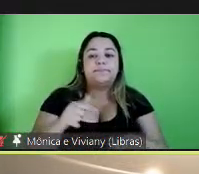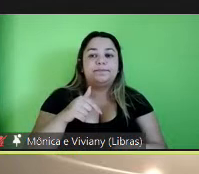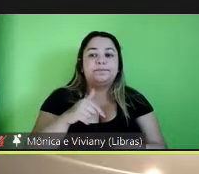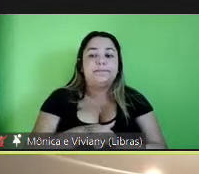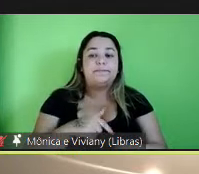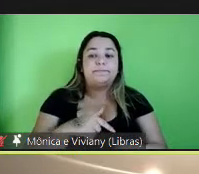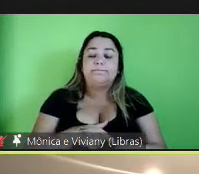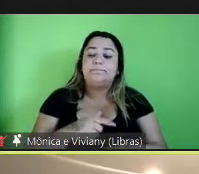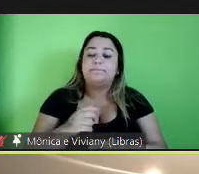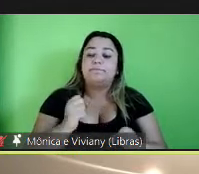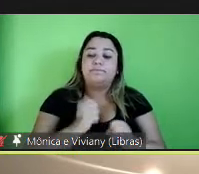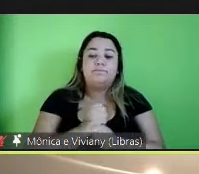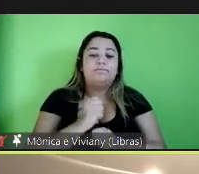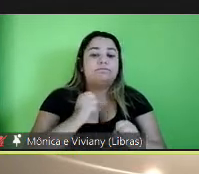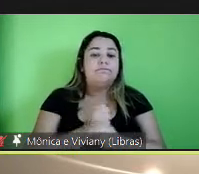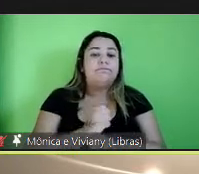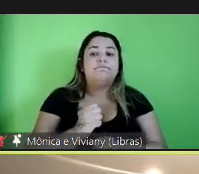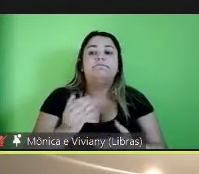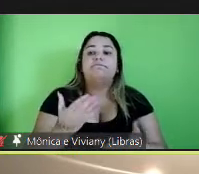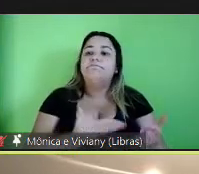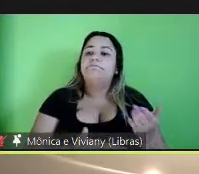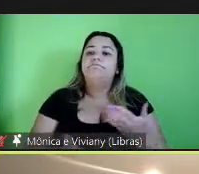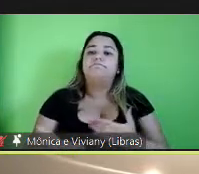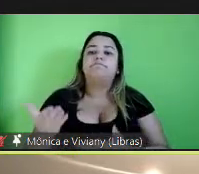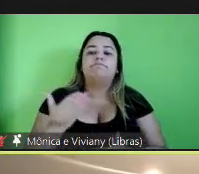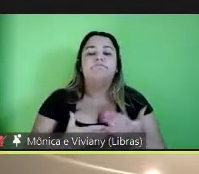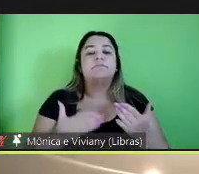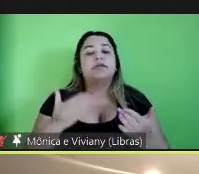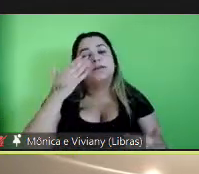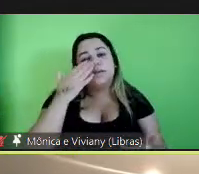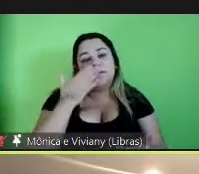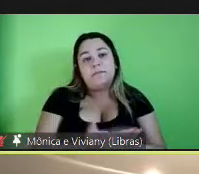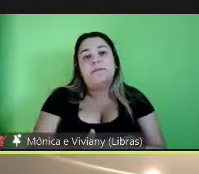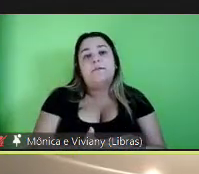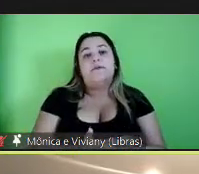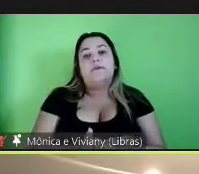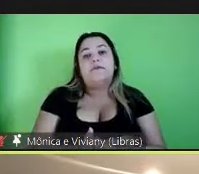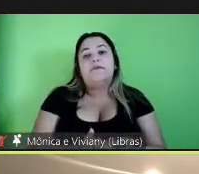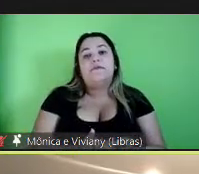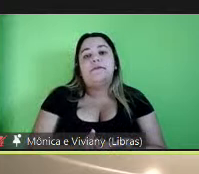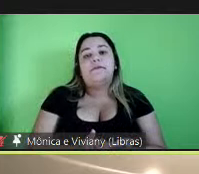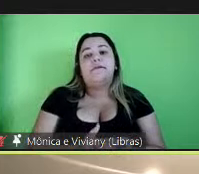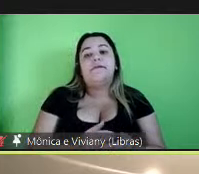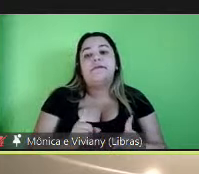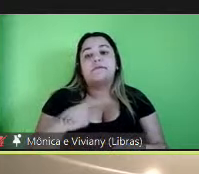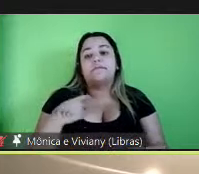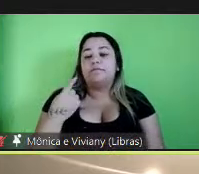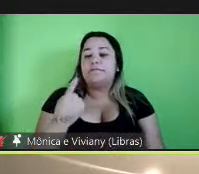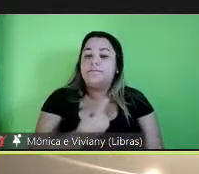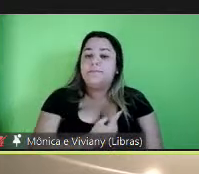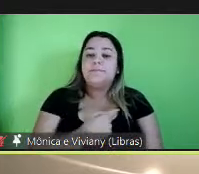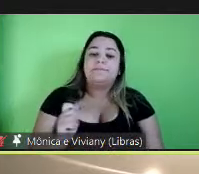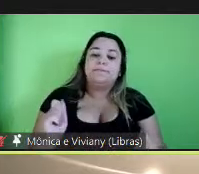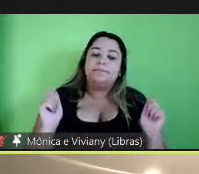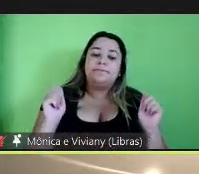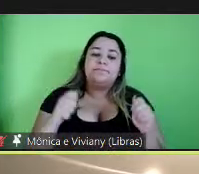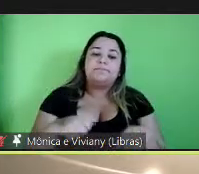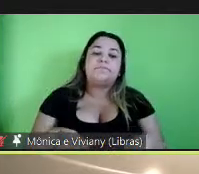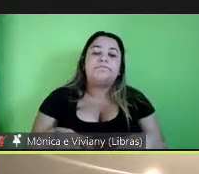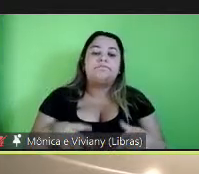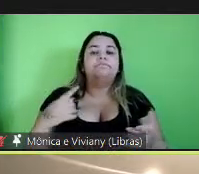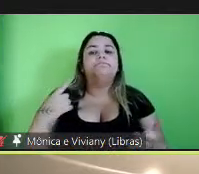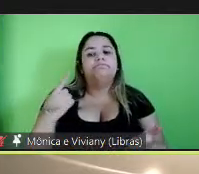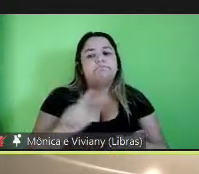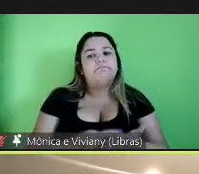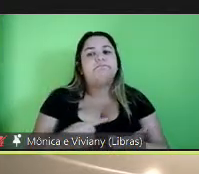and trust as part of that. We need very much sustained buy-in and commitment, so very much for the long haul, not a